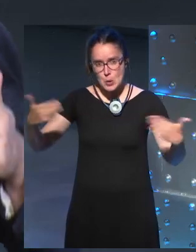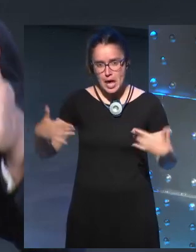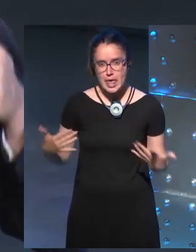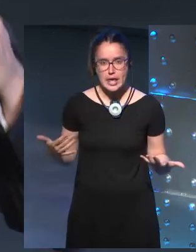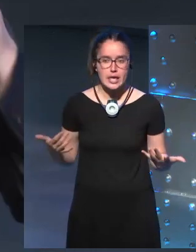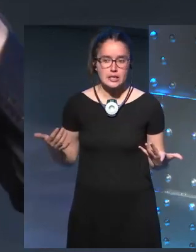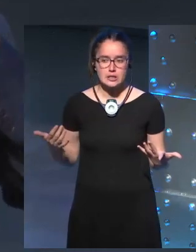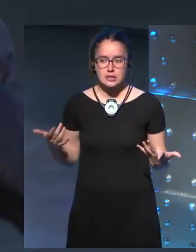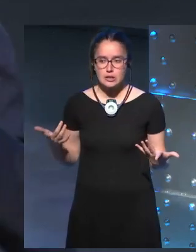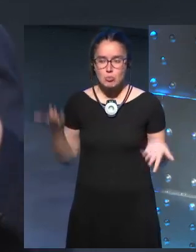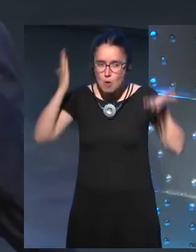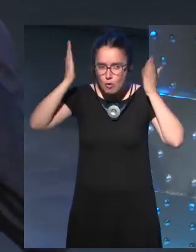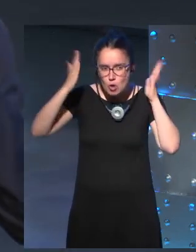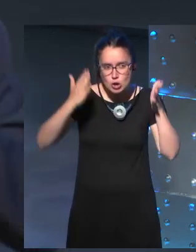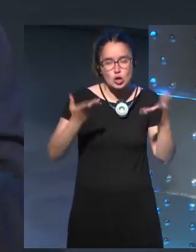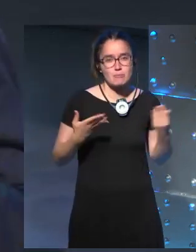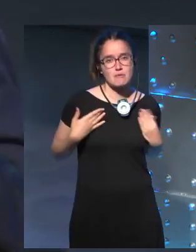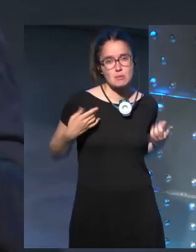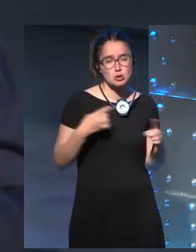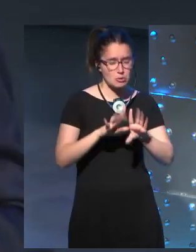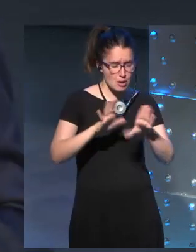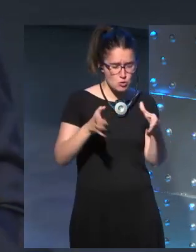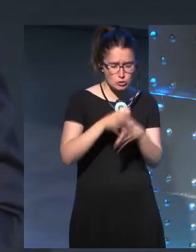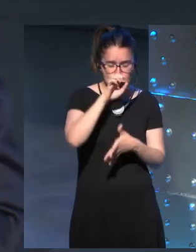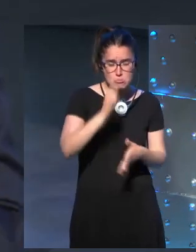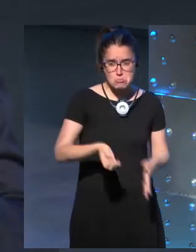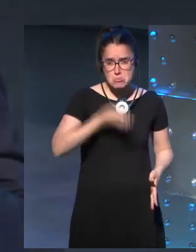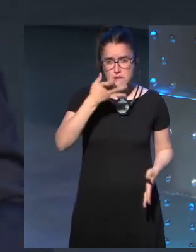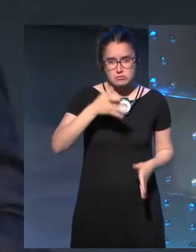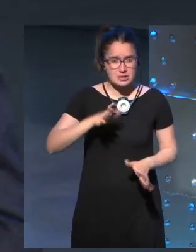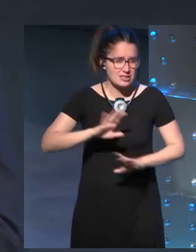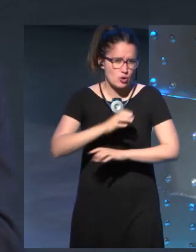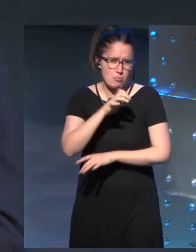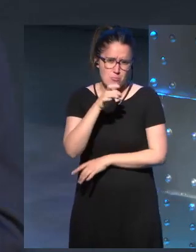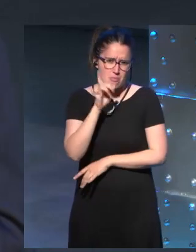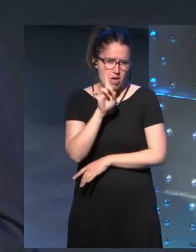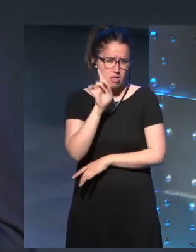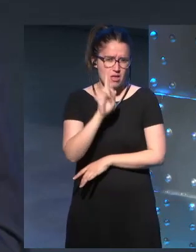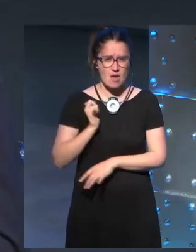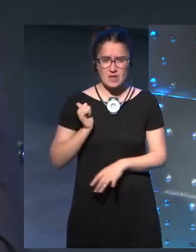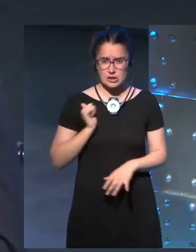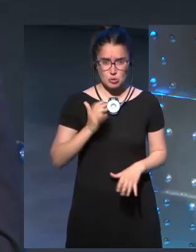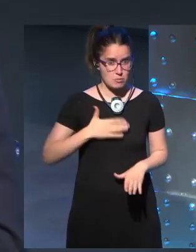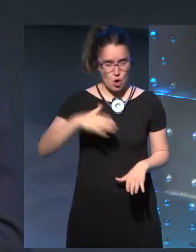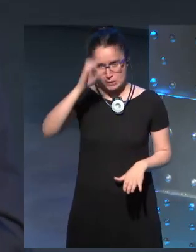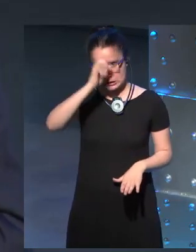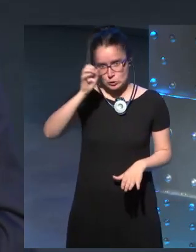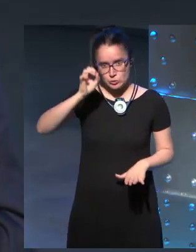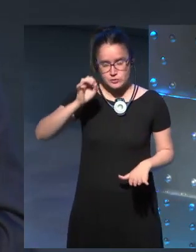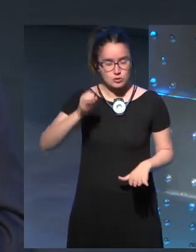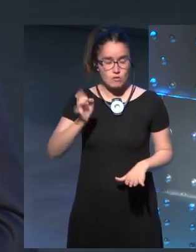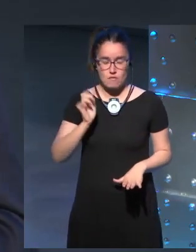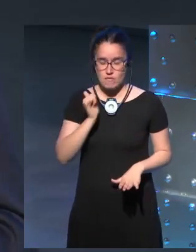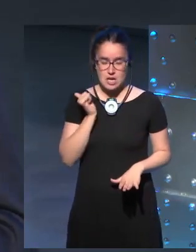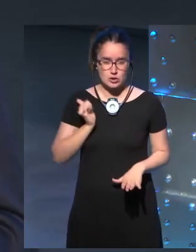are insensitive, we only live for our teams and we don't know how to look to the other teams, that's fake.